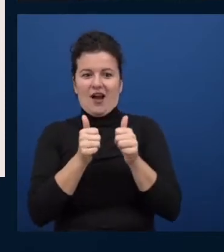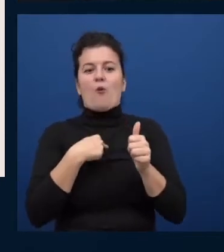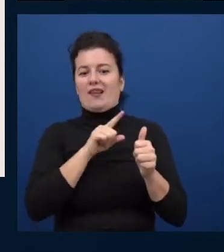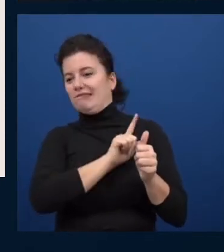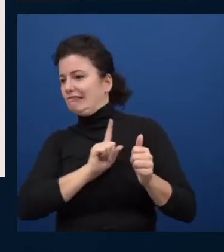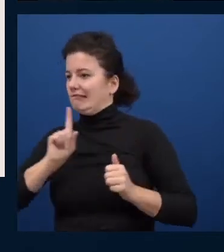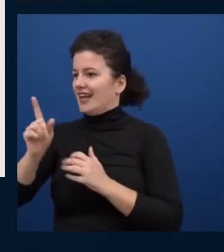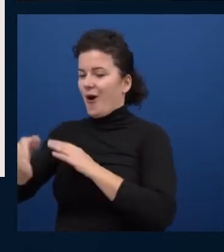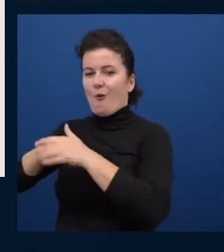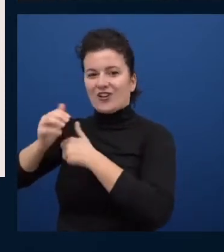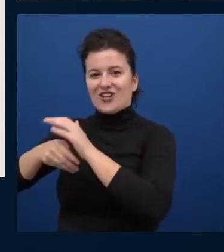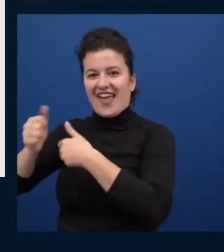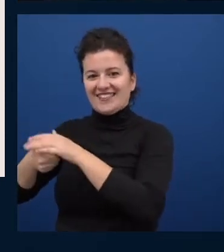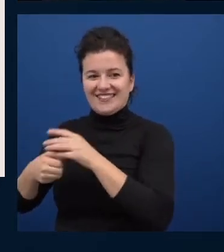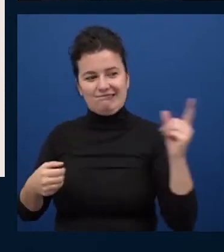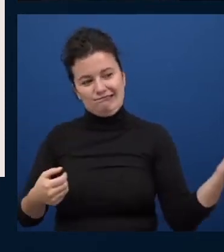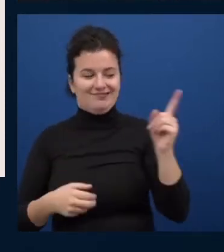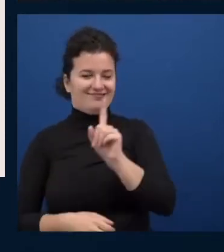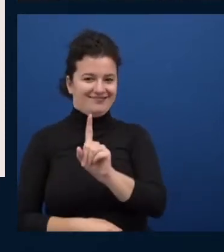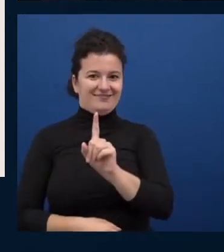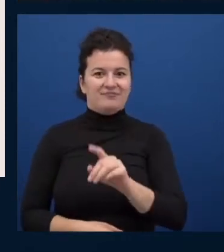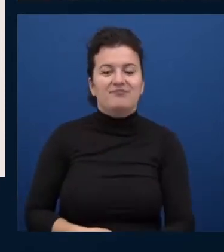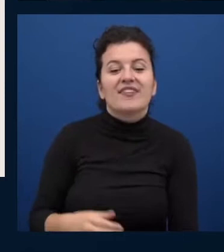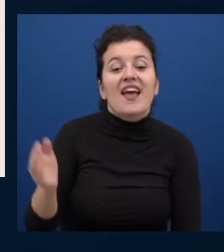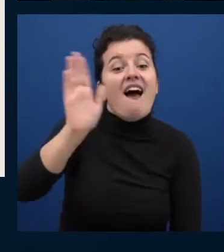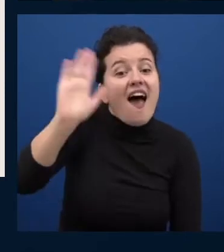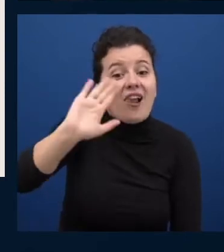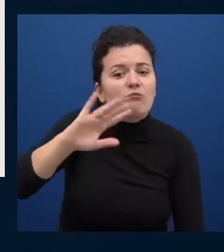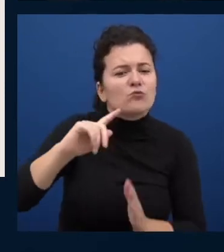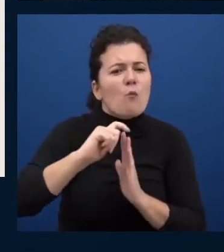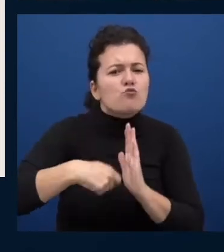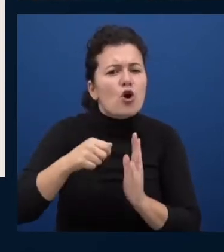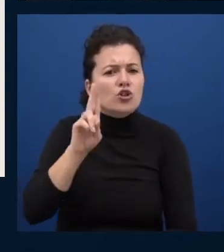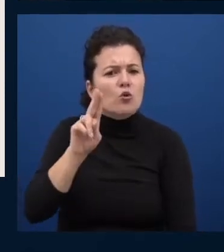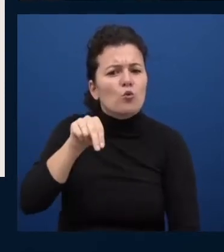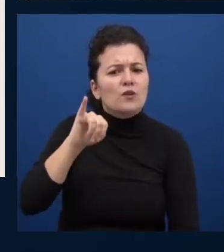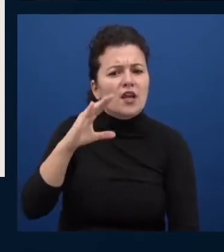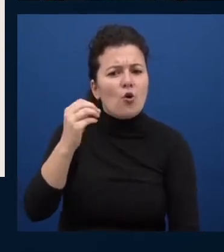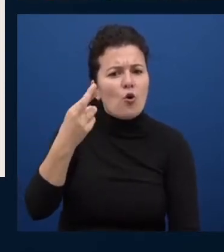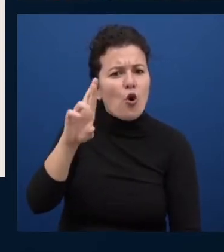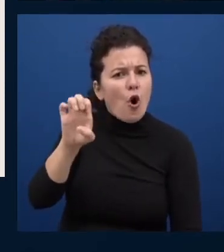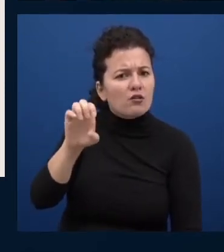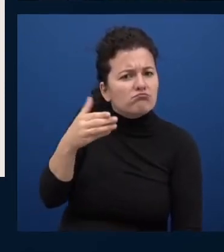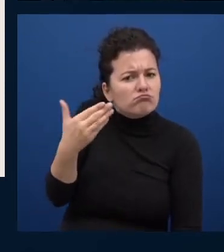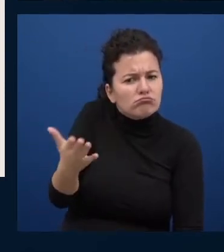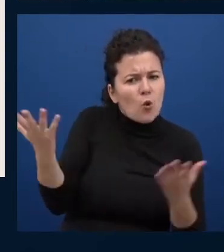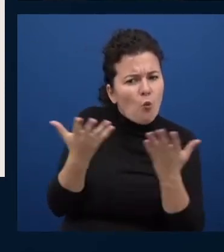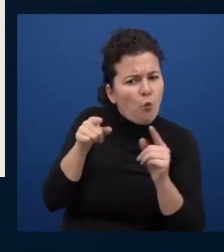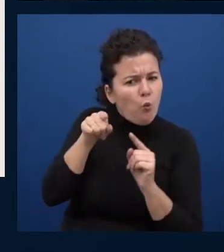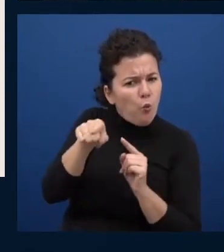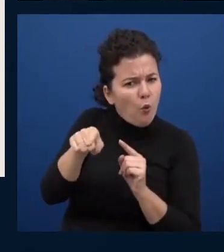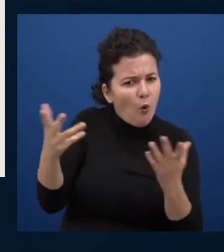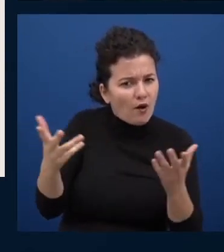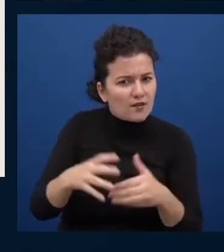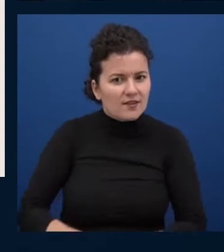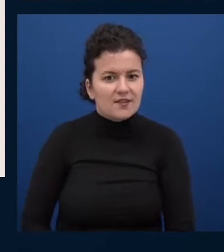Hey everyone. So, what is Project Unicore? As Filip mentioned, it's basically the Project Unicore is to the transition of